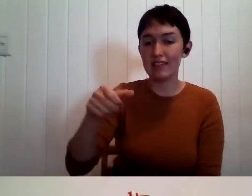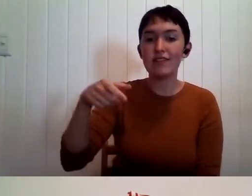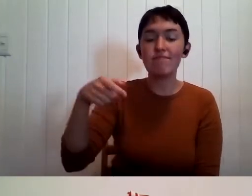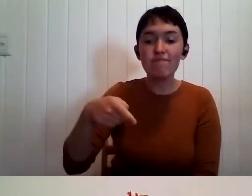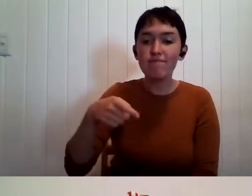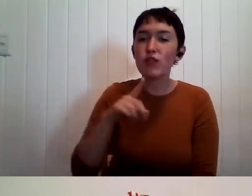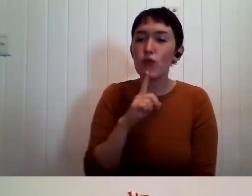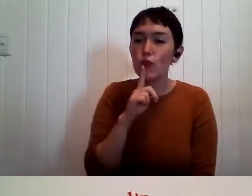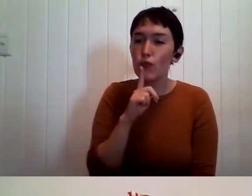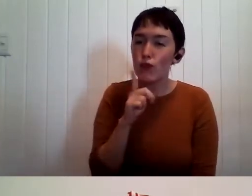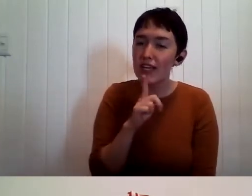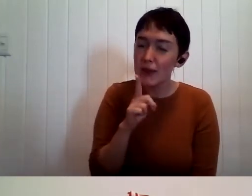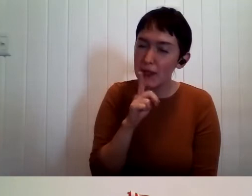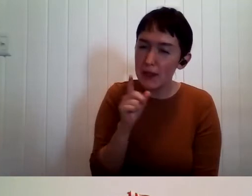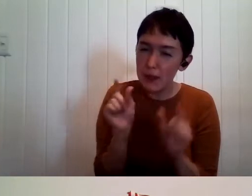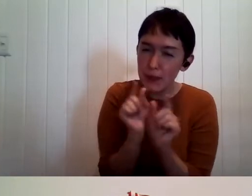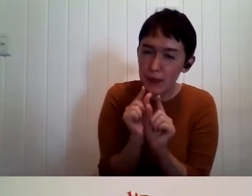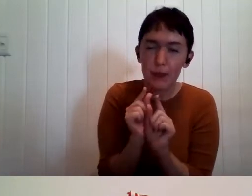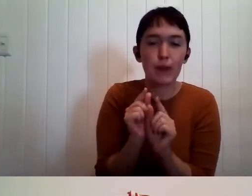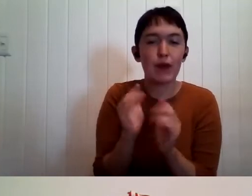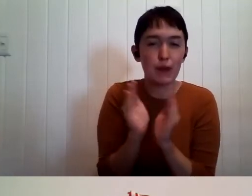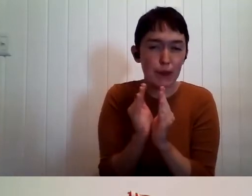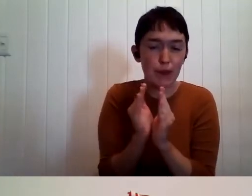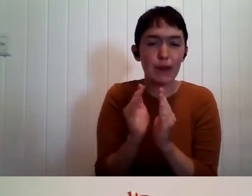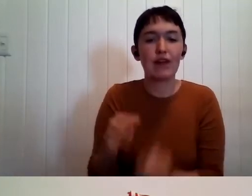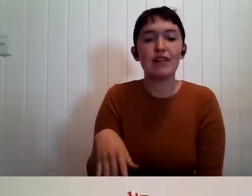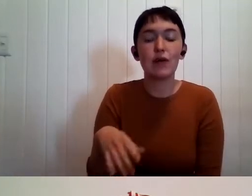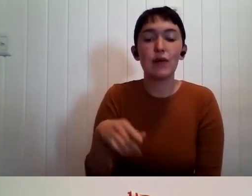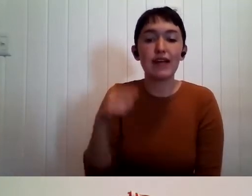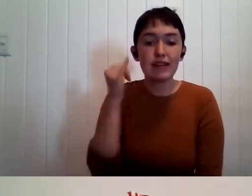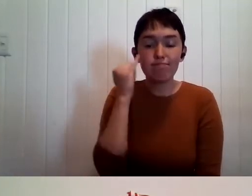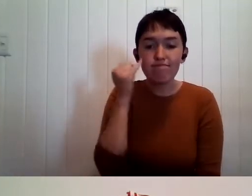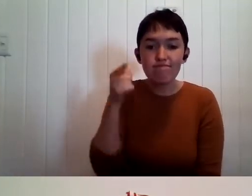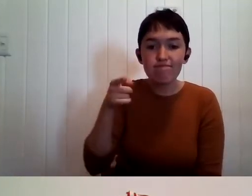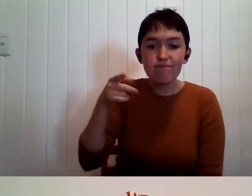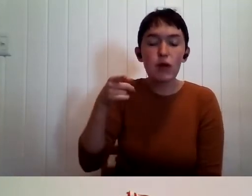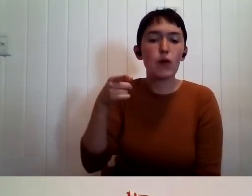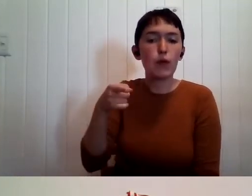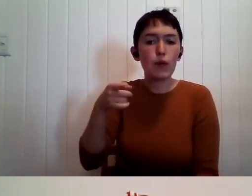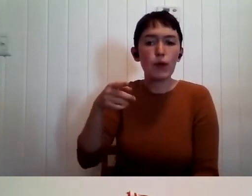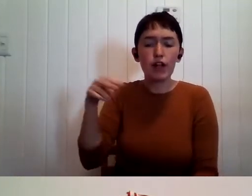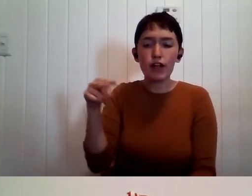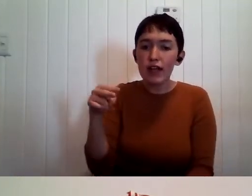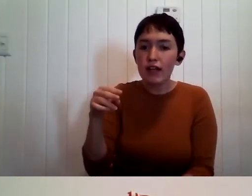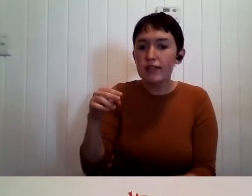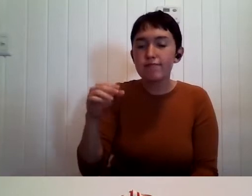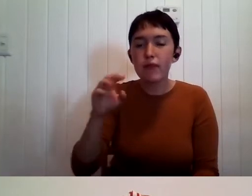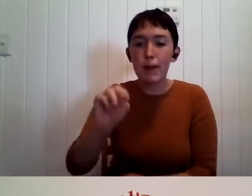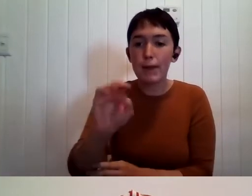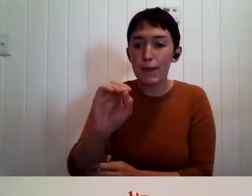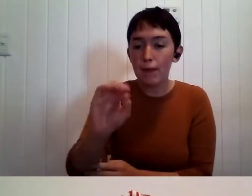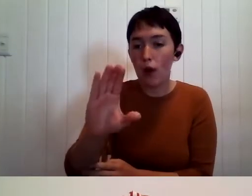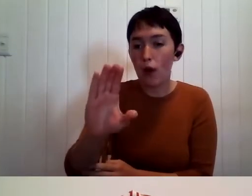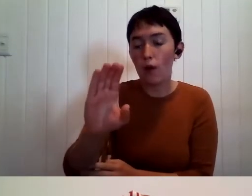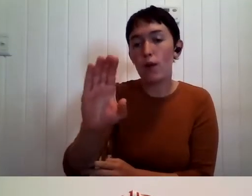that's, if you just look at a scientist doing molecular biology, what it might actually look like to like the human eye is just